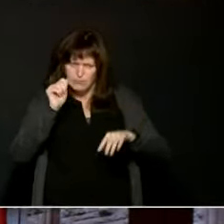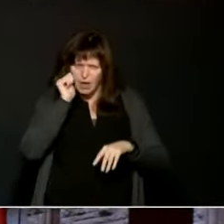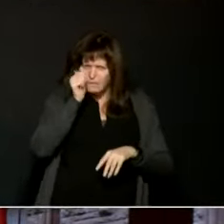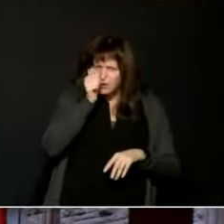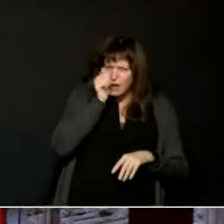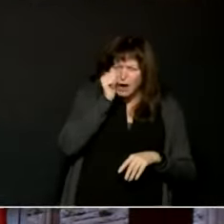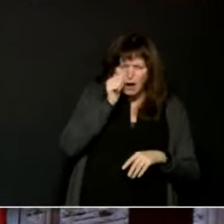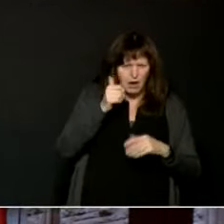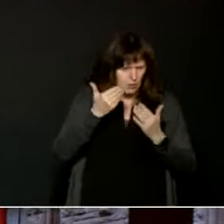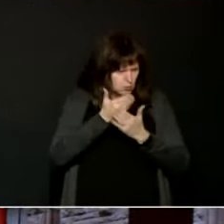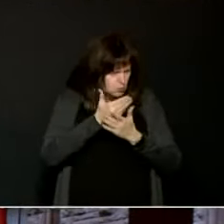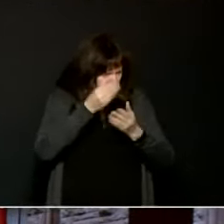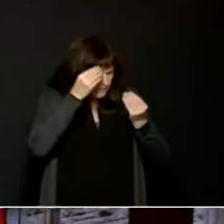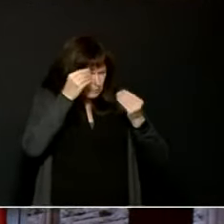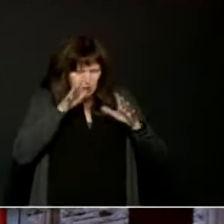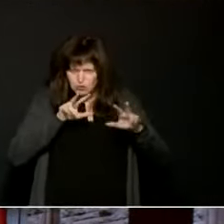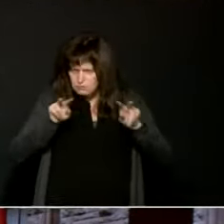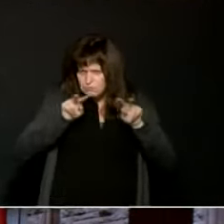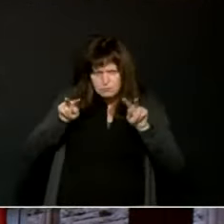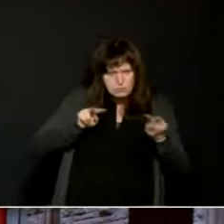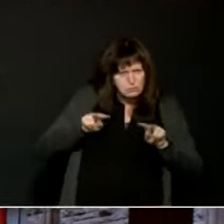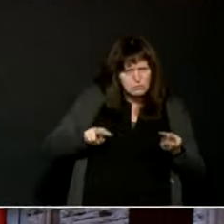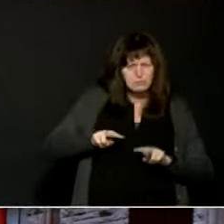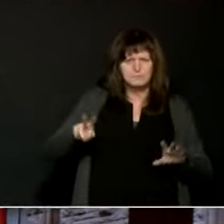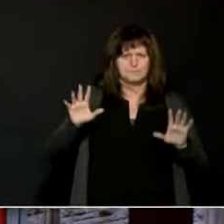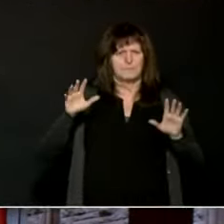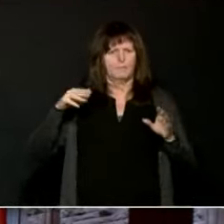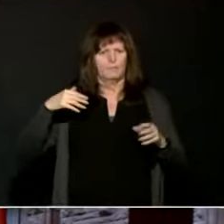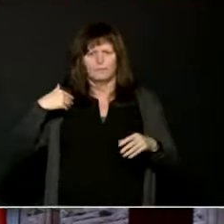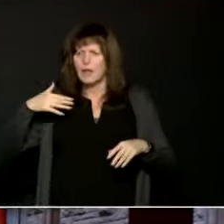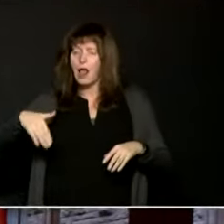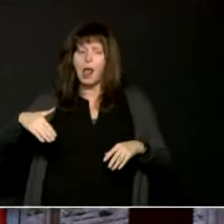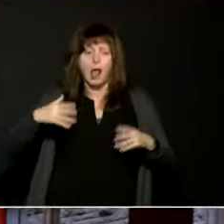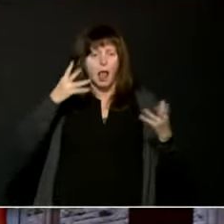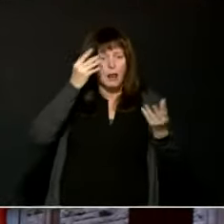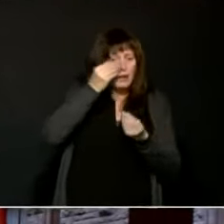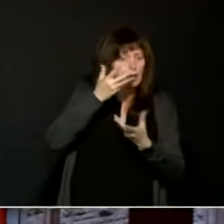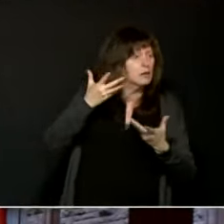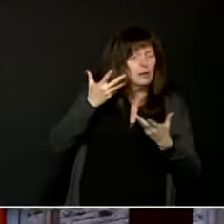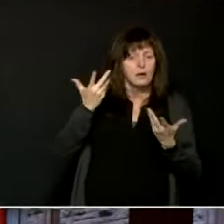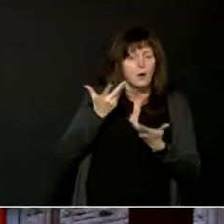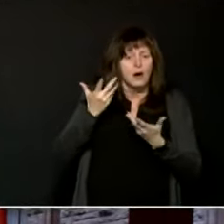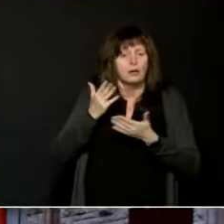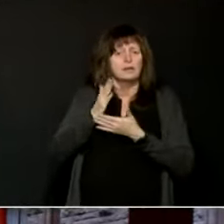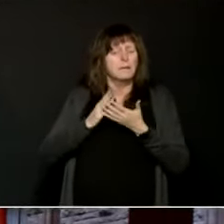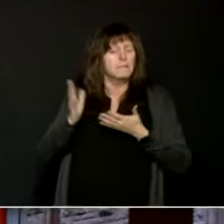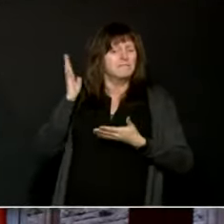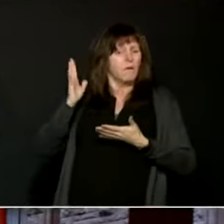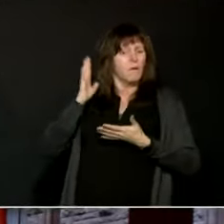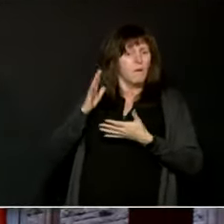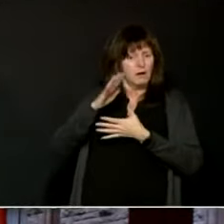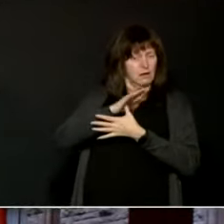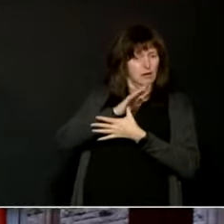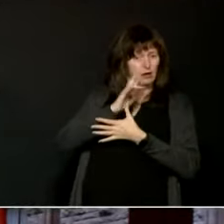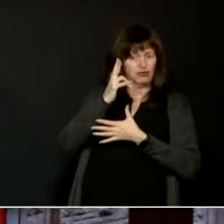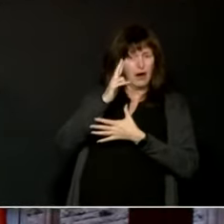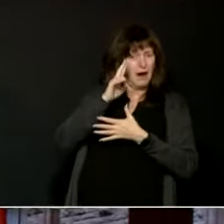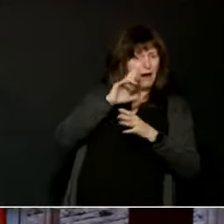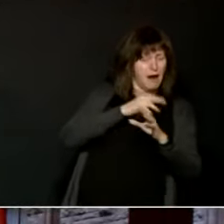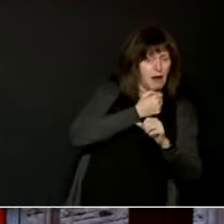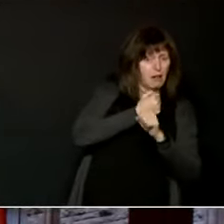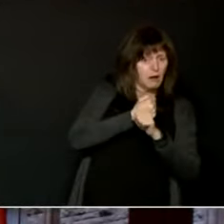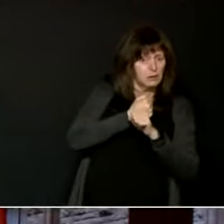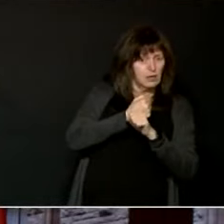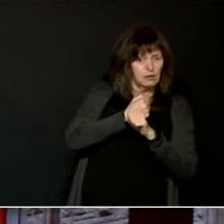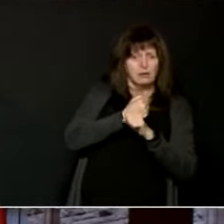that we didn't mention that is that some of our ones that were in the lockdown, the highest one before in the past, Thunder Bay, has moved